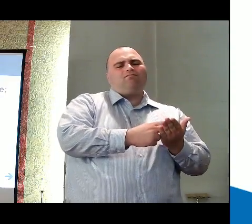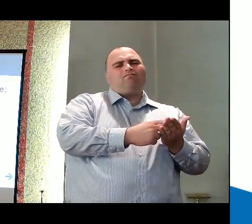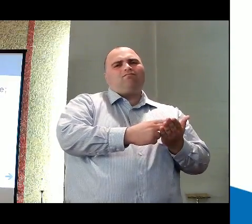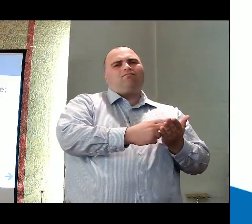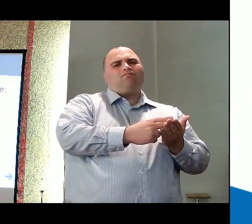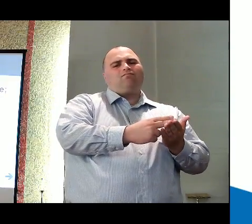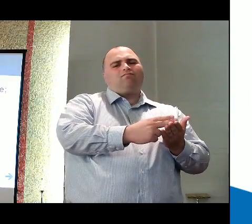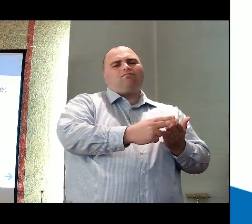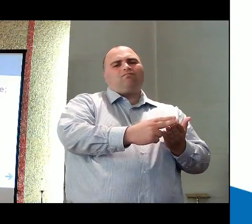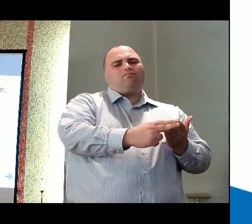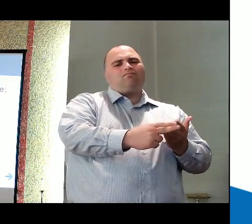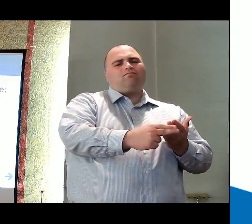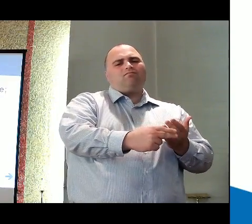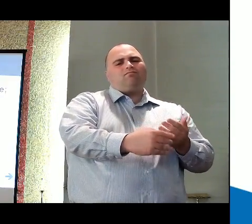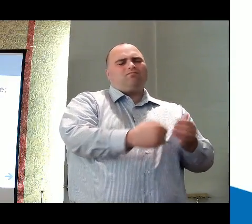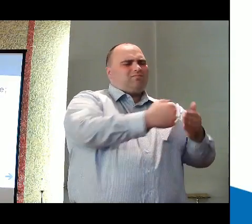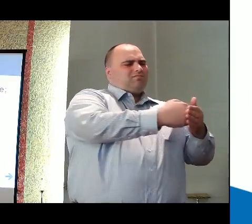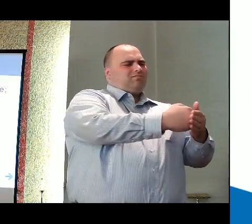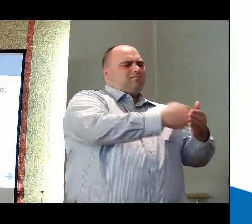holy,